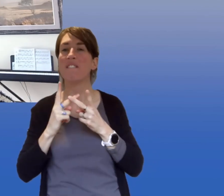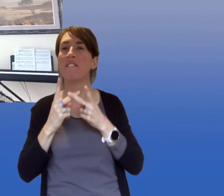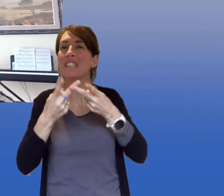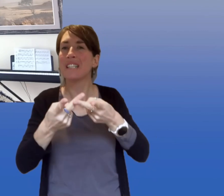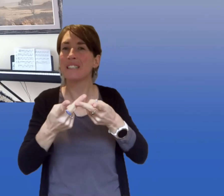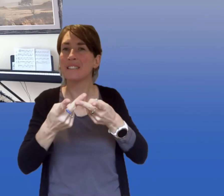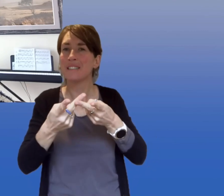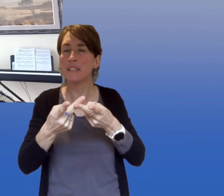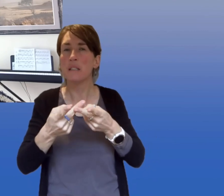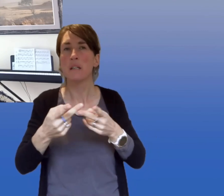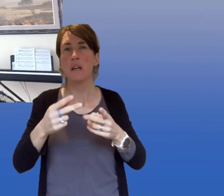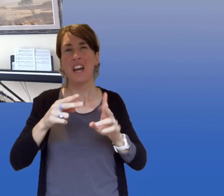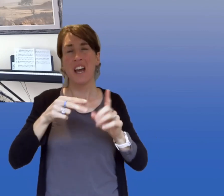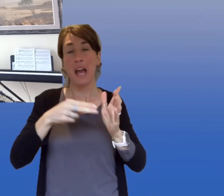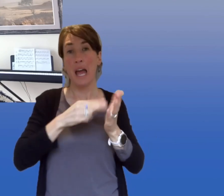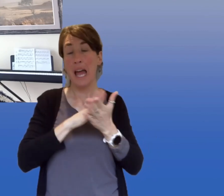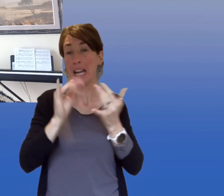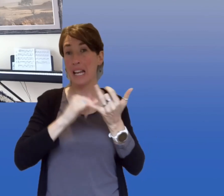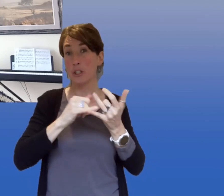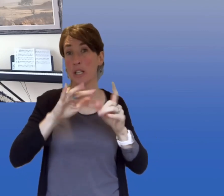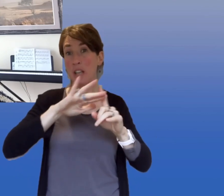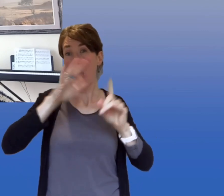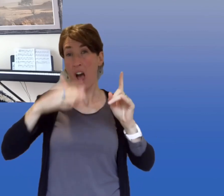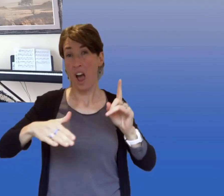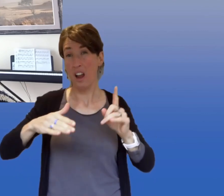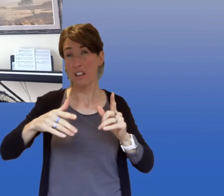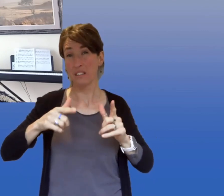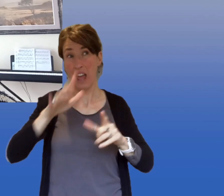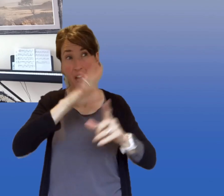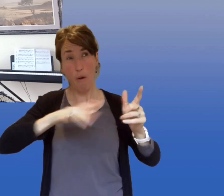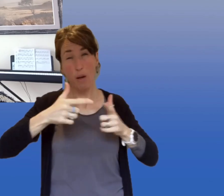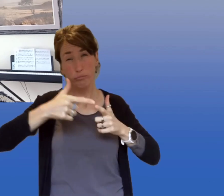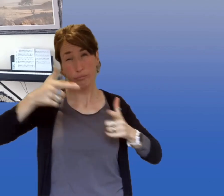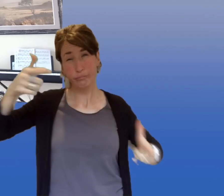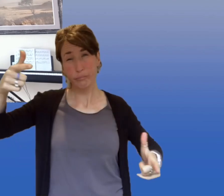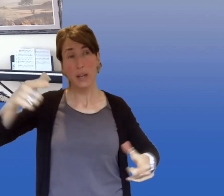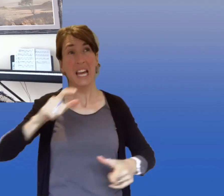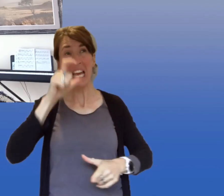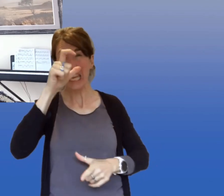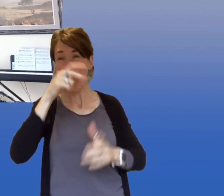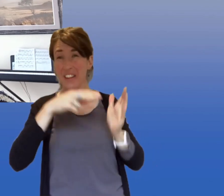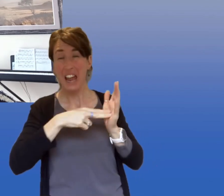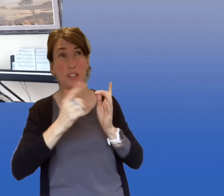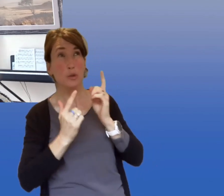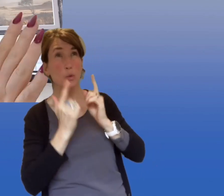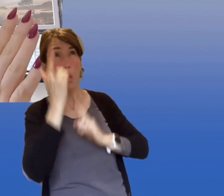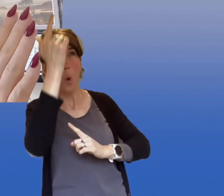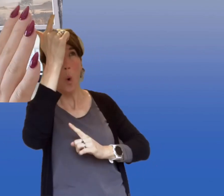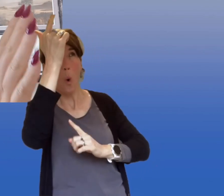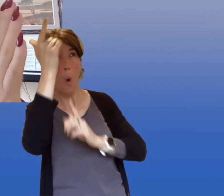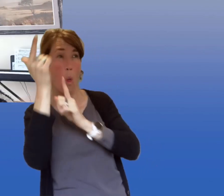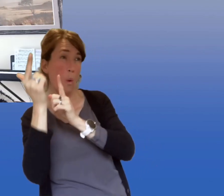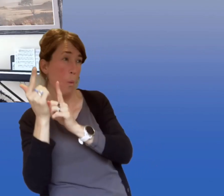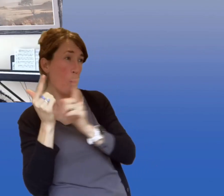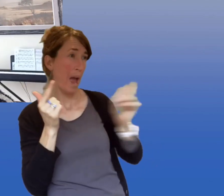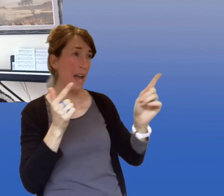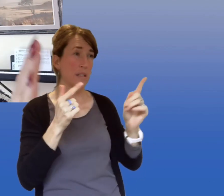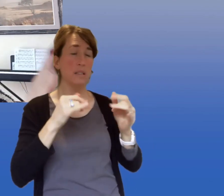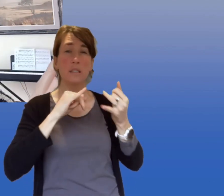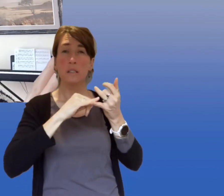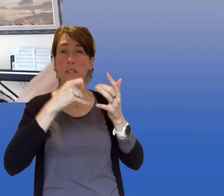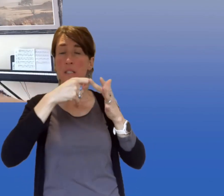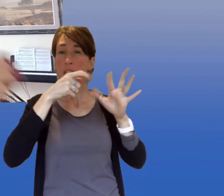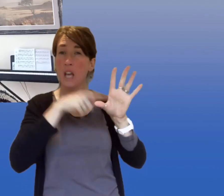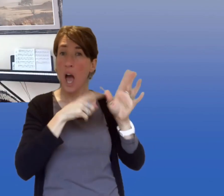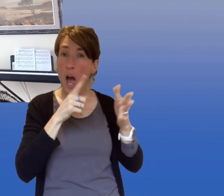cover an enormous patch in NHS Highland. So Caithness right up in the north, all the way out to Skye in